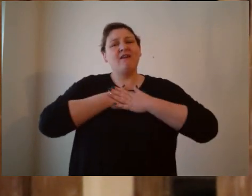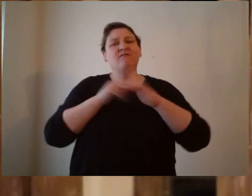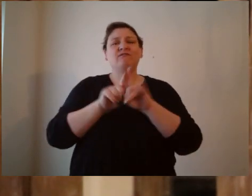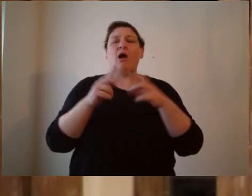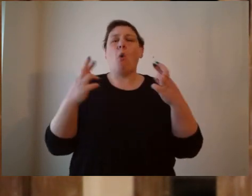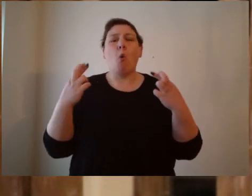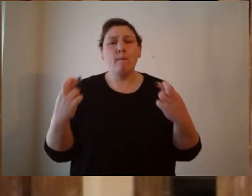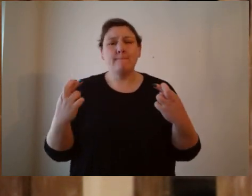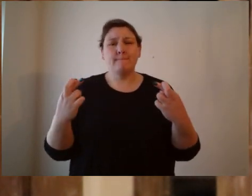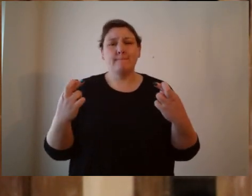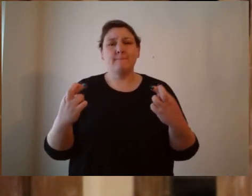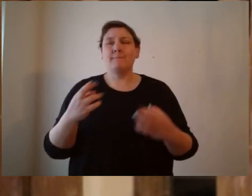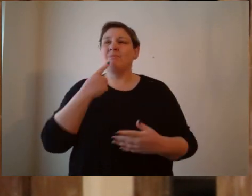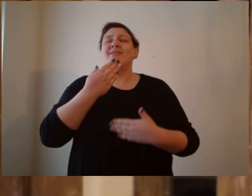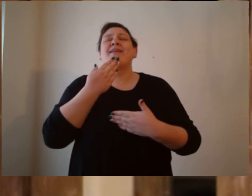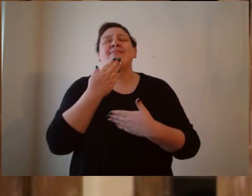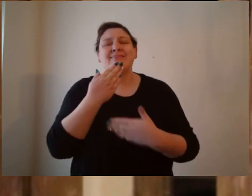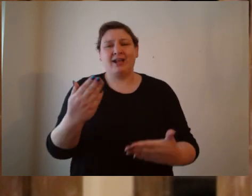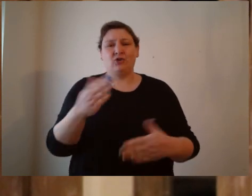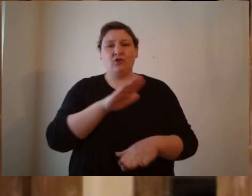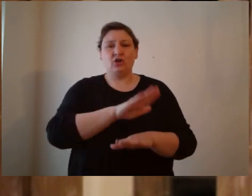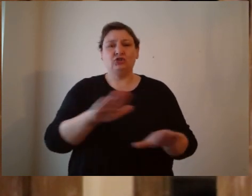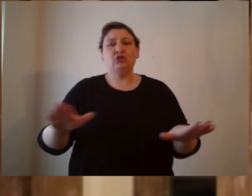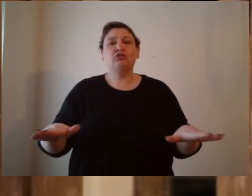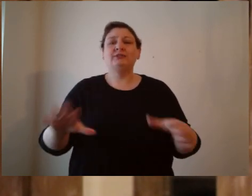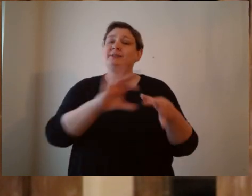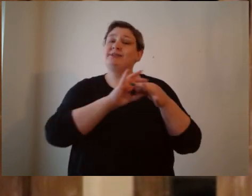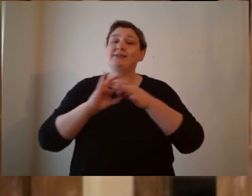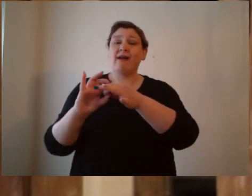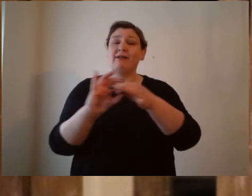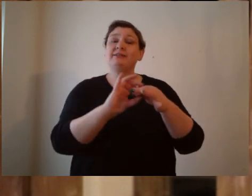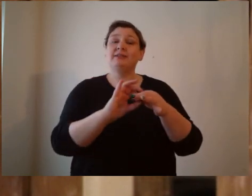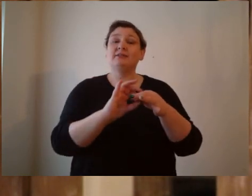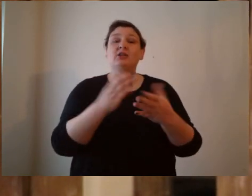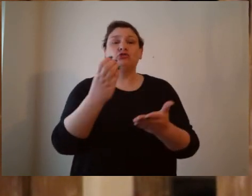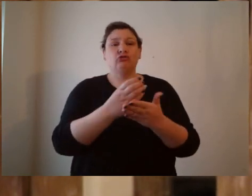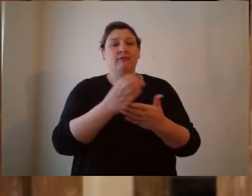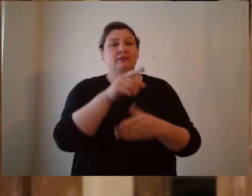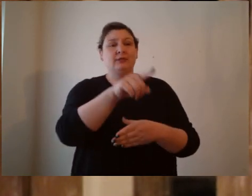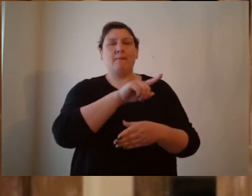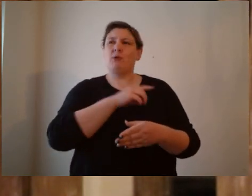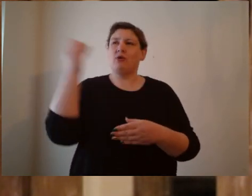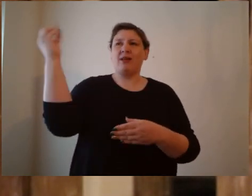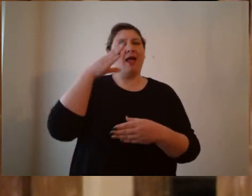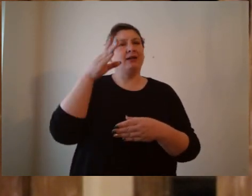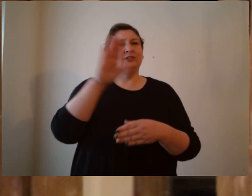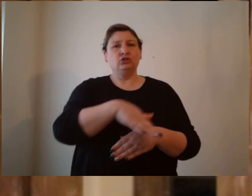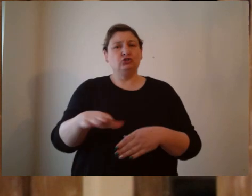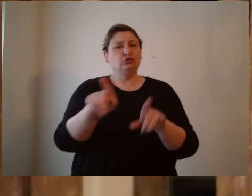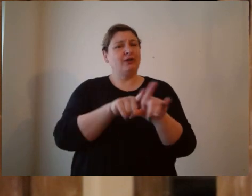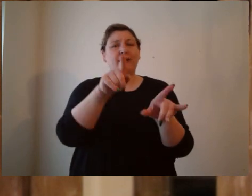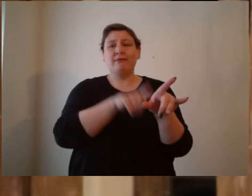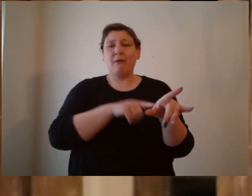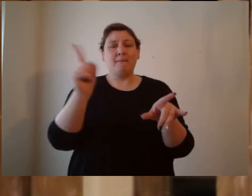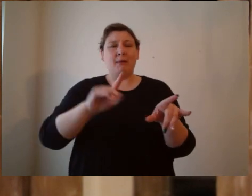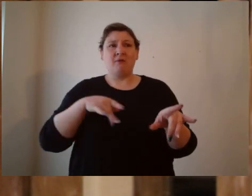hope. We thank you for the Children's Society, as it brings light to children and young people who